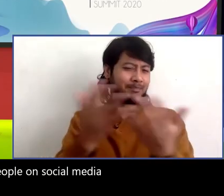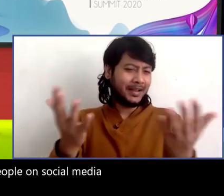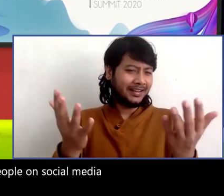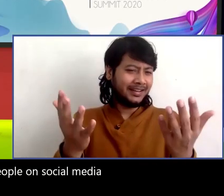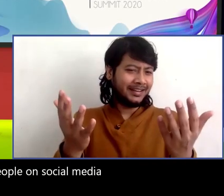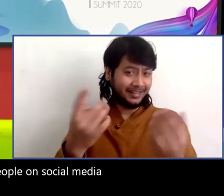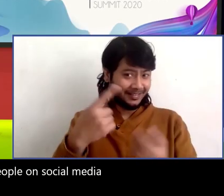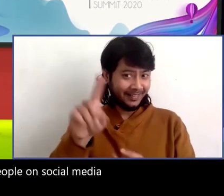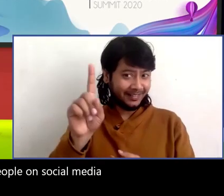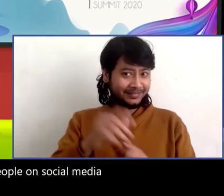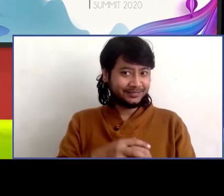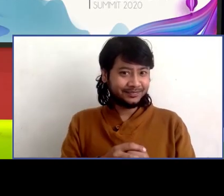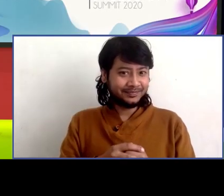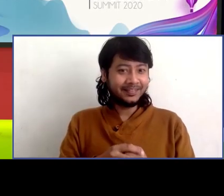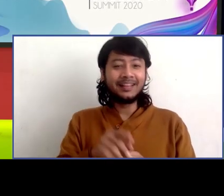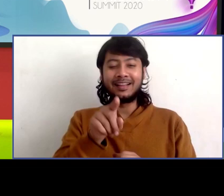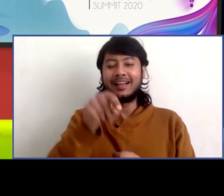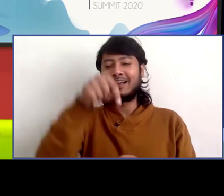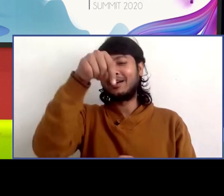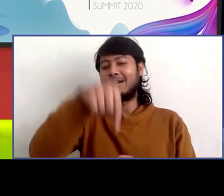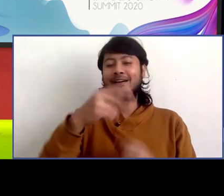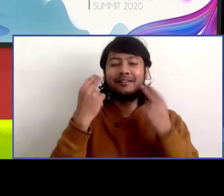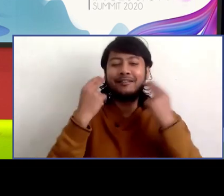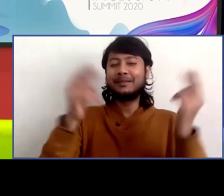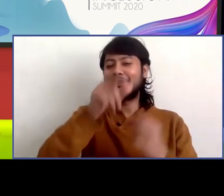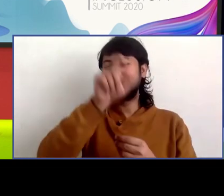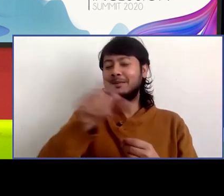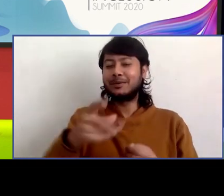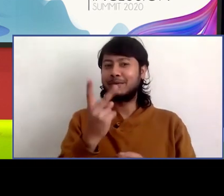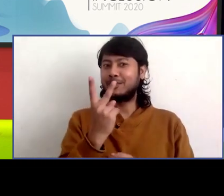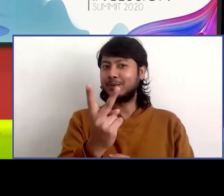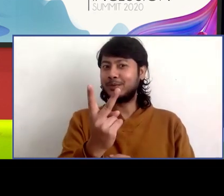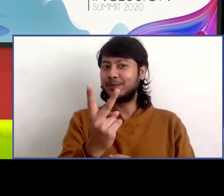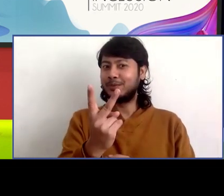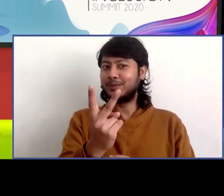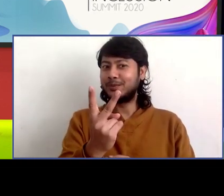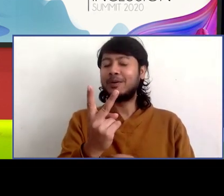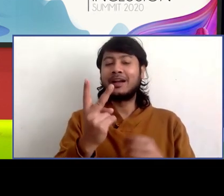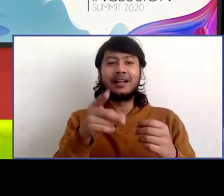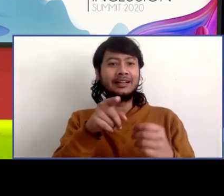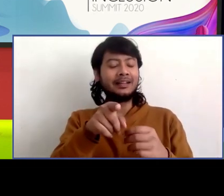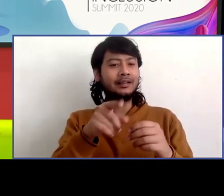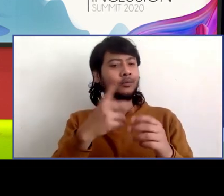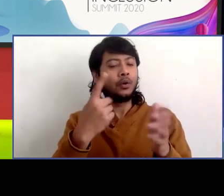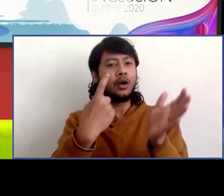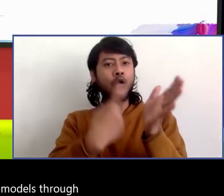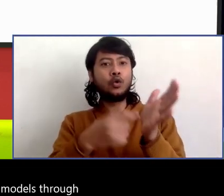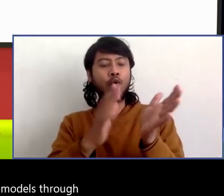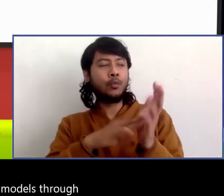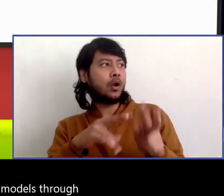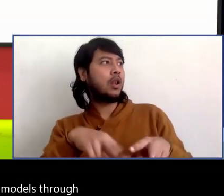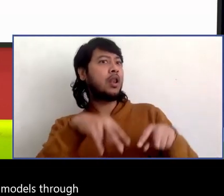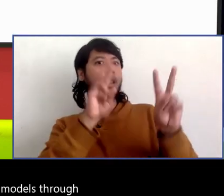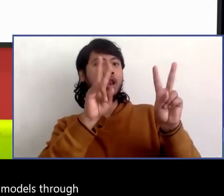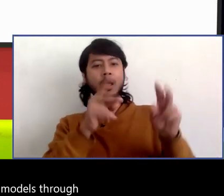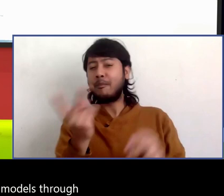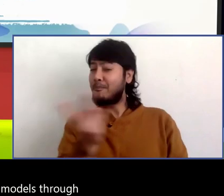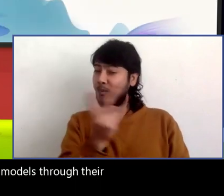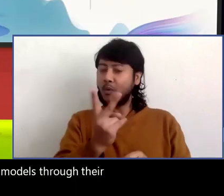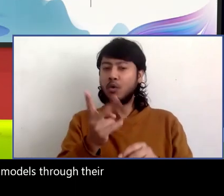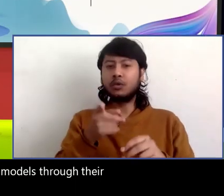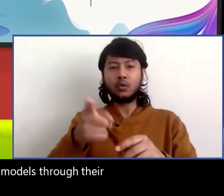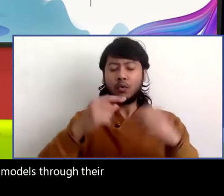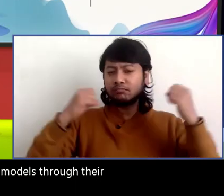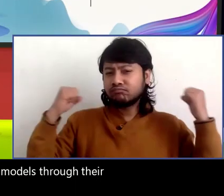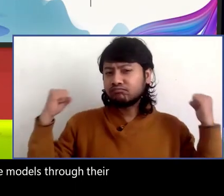they are not models in their professional life alone, but they are role models through their work, through what they have done.